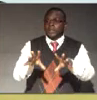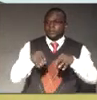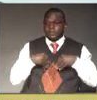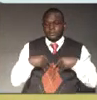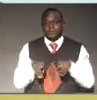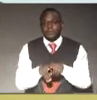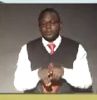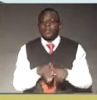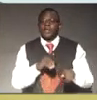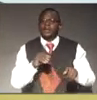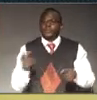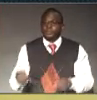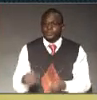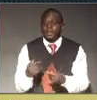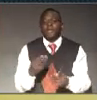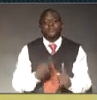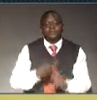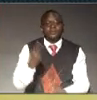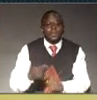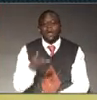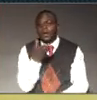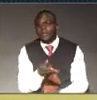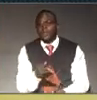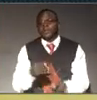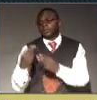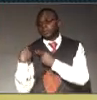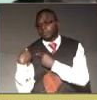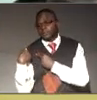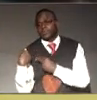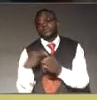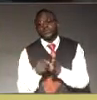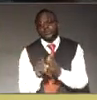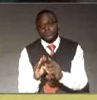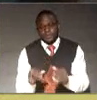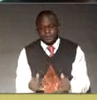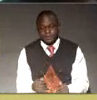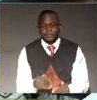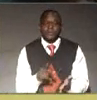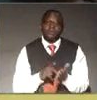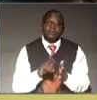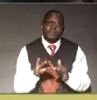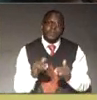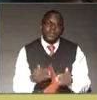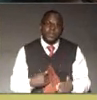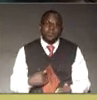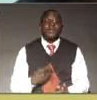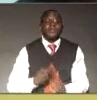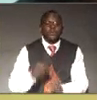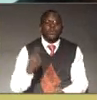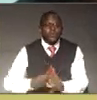the contested land had squatters and it was a duty of the purchaser to deal with them. Whoever is buying will want the